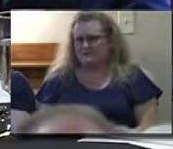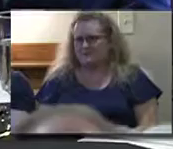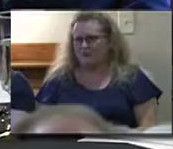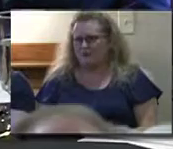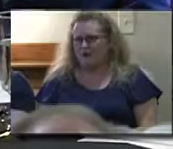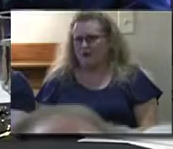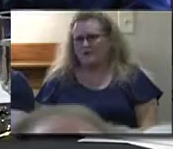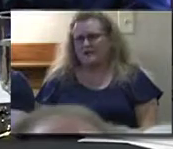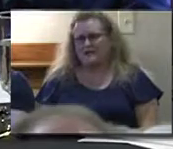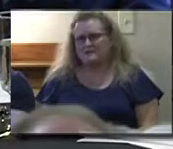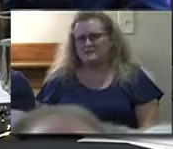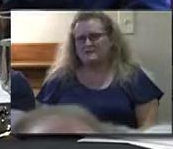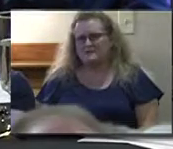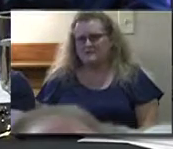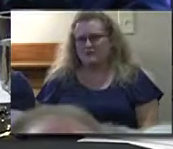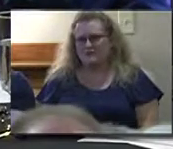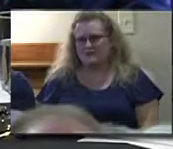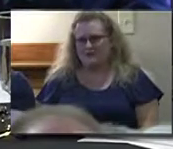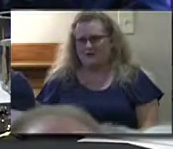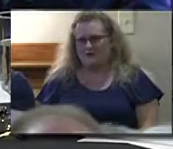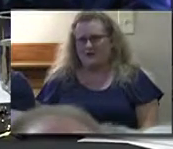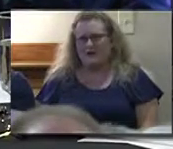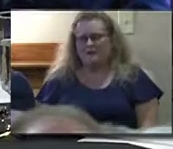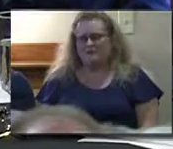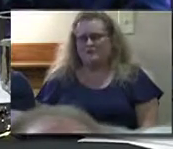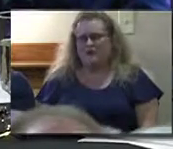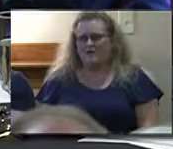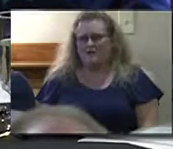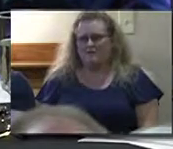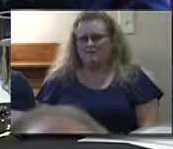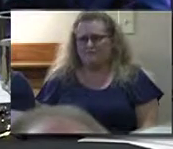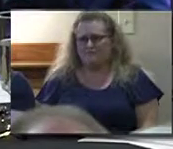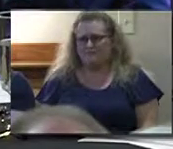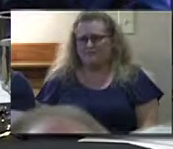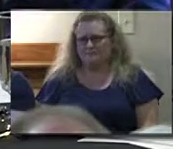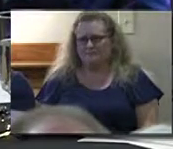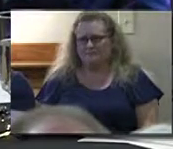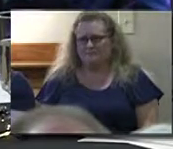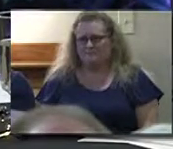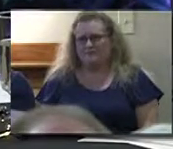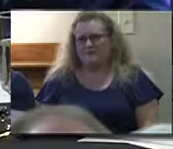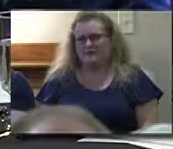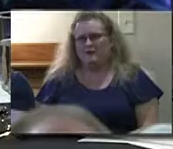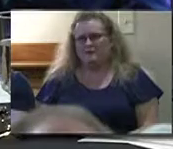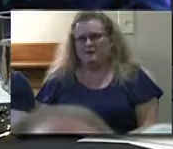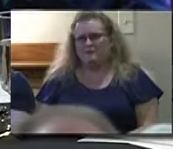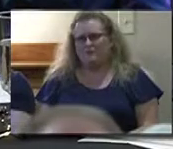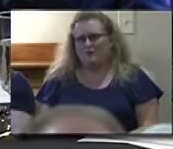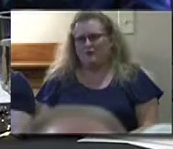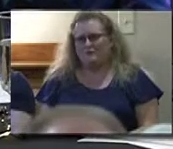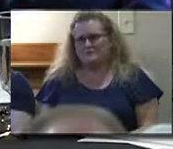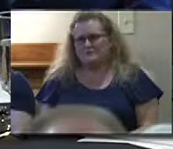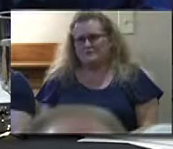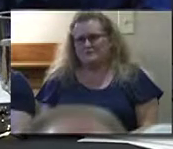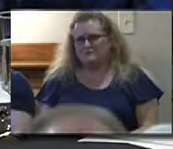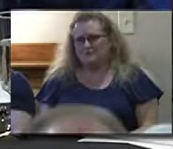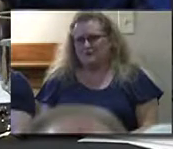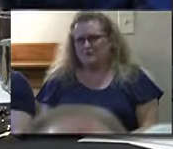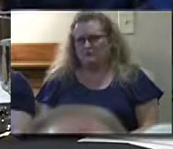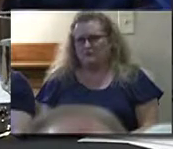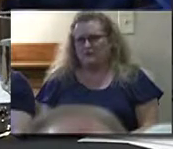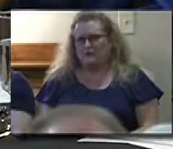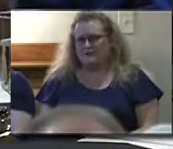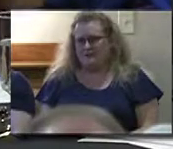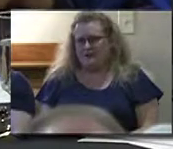literacy skills are required, but ASL is a visual language and there's not a written form. That if you want to,